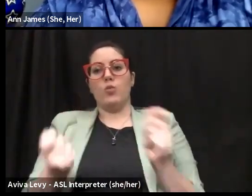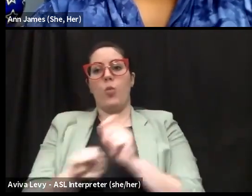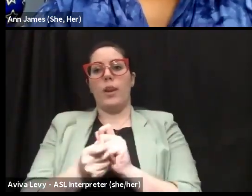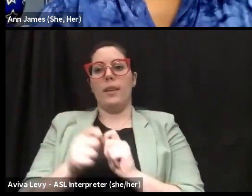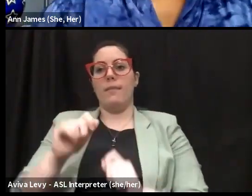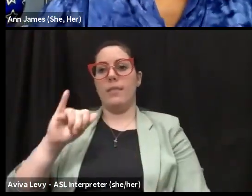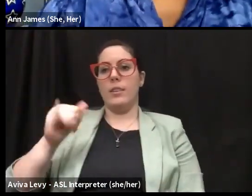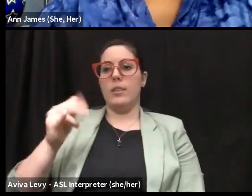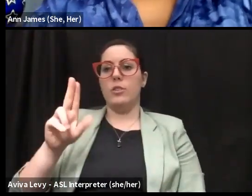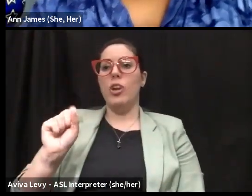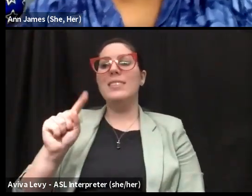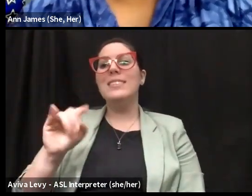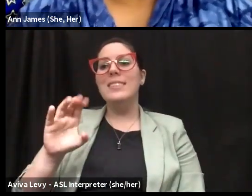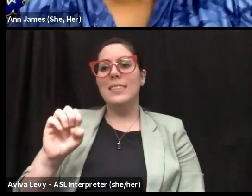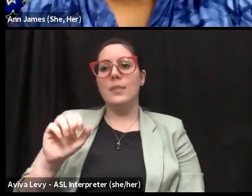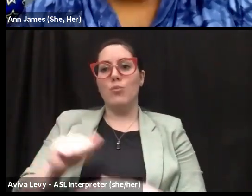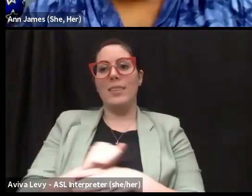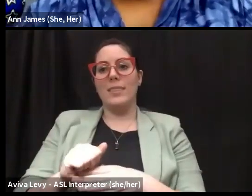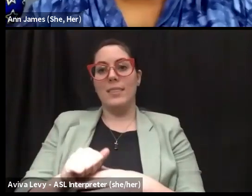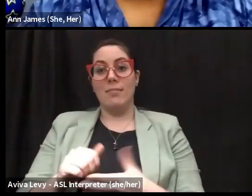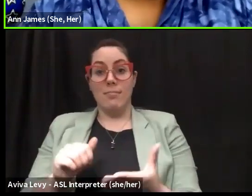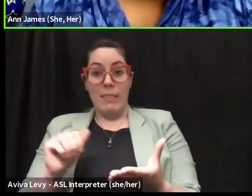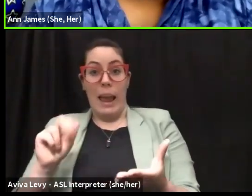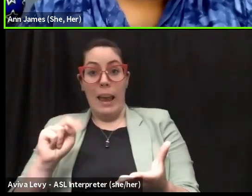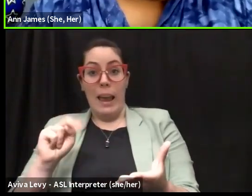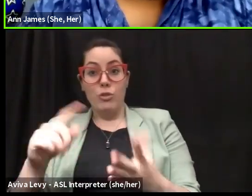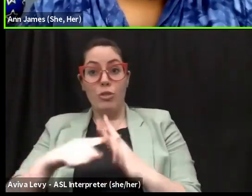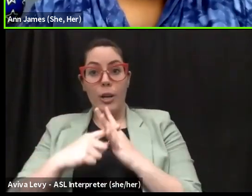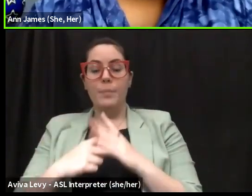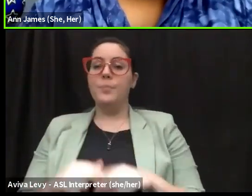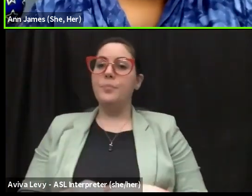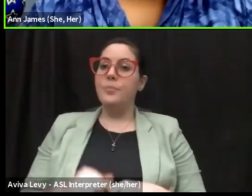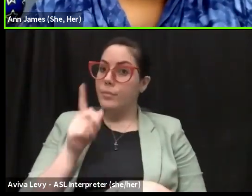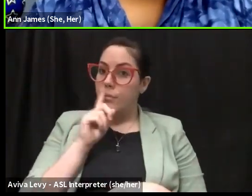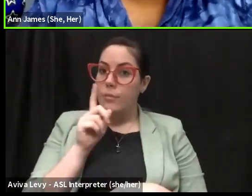That's a great question. Do you want to start, Anne? Yeah, I mean, I think it's like,